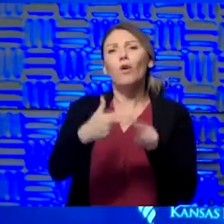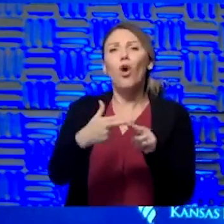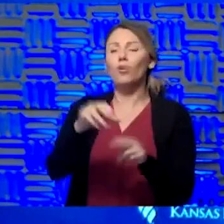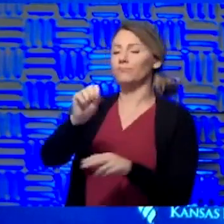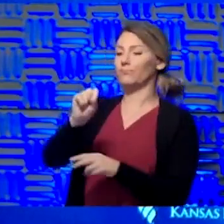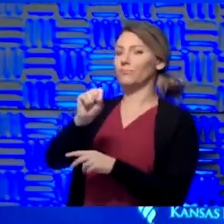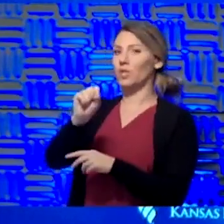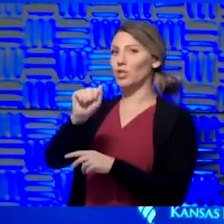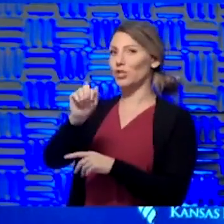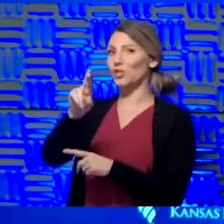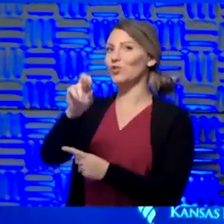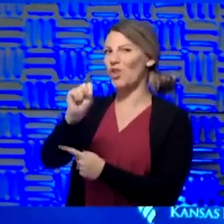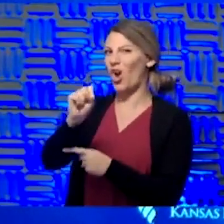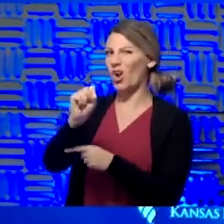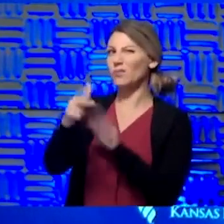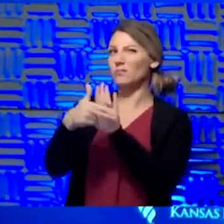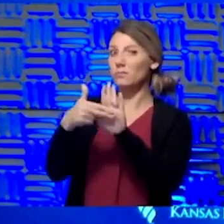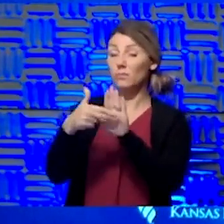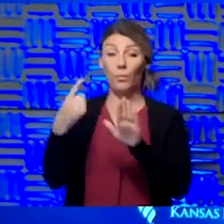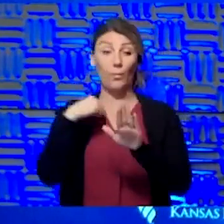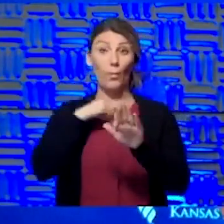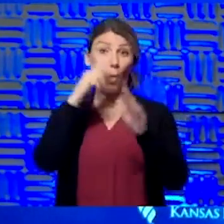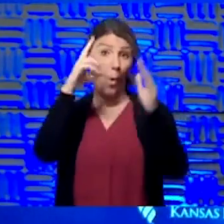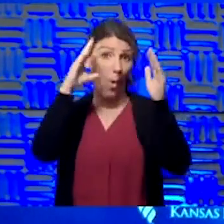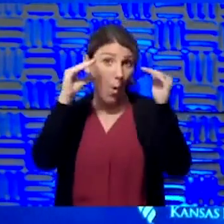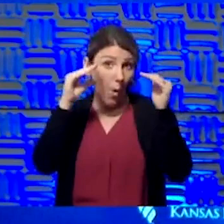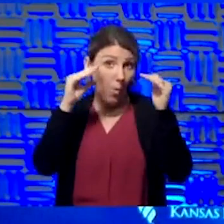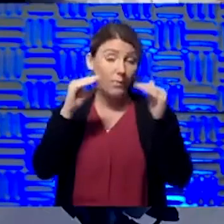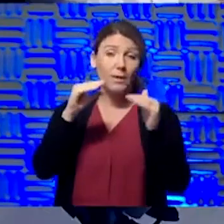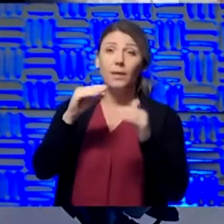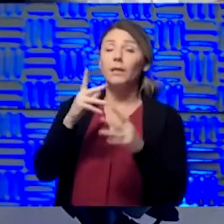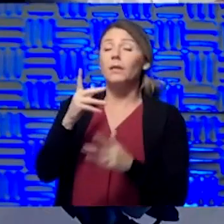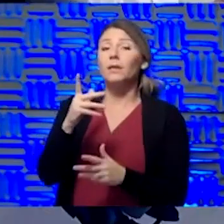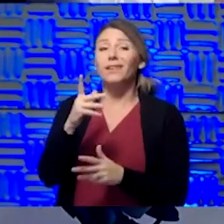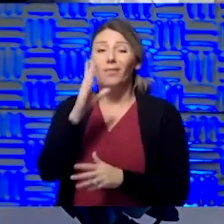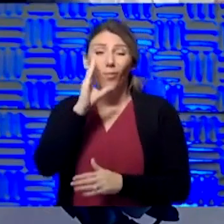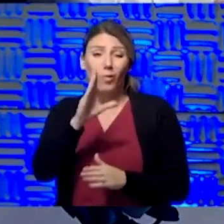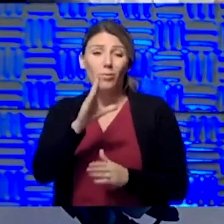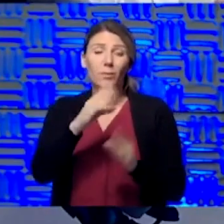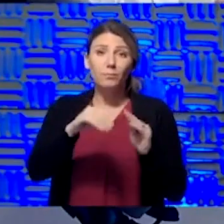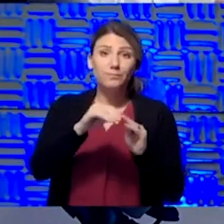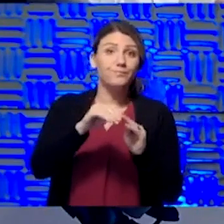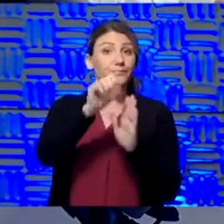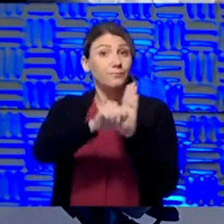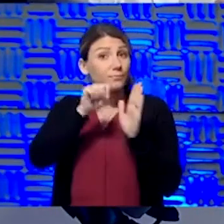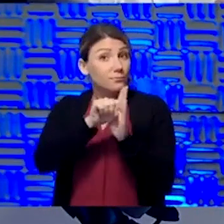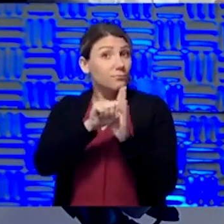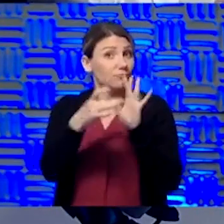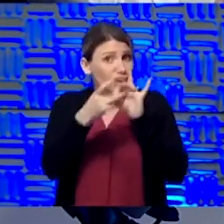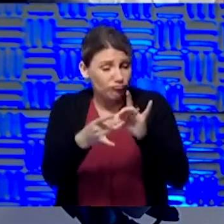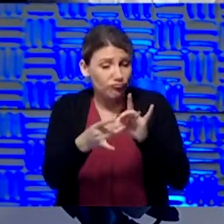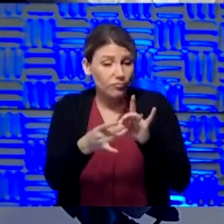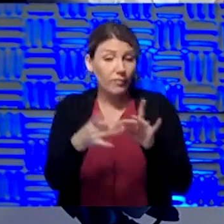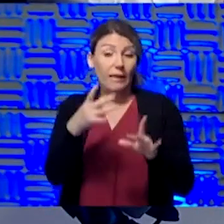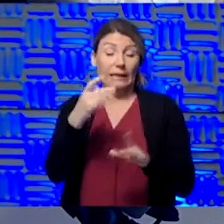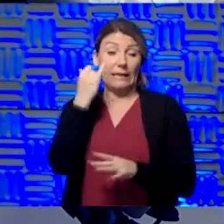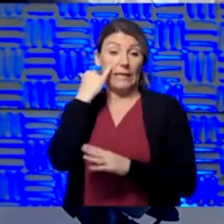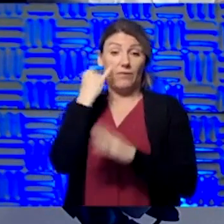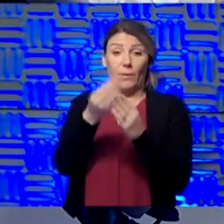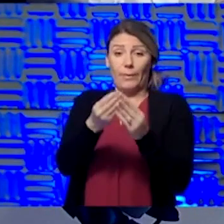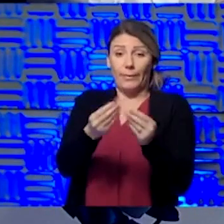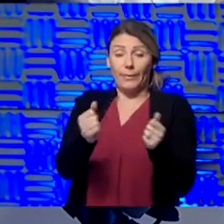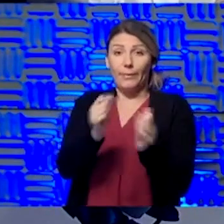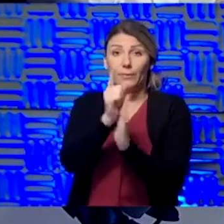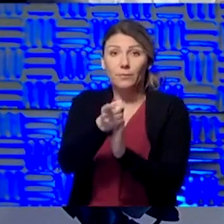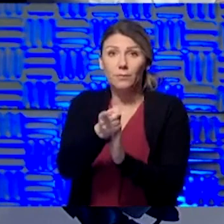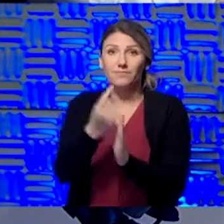hoping, though, Dana, is that there will be more seasonality to SARS-CoV-2. And if it goes away for a while, we're still afraid